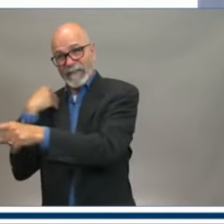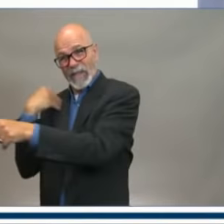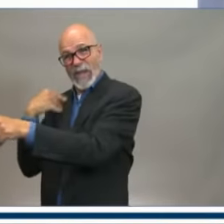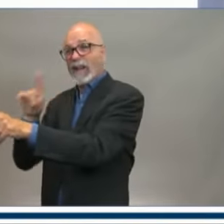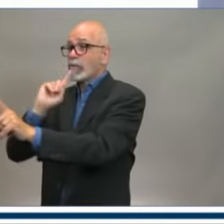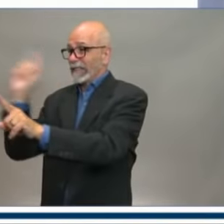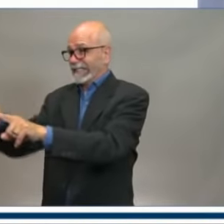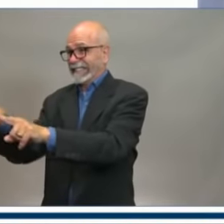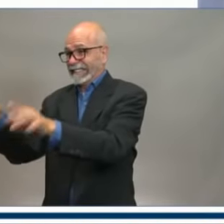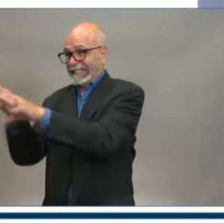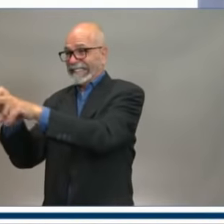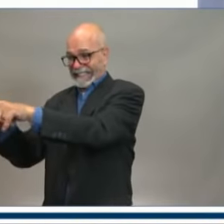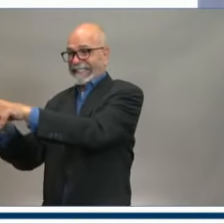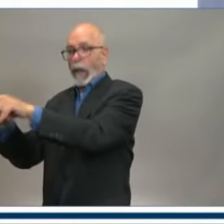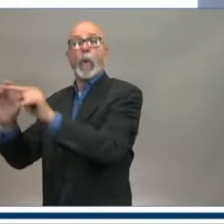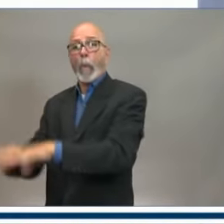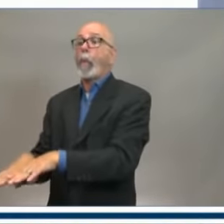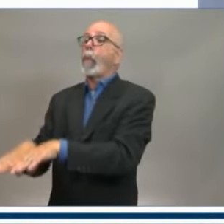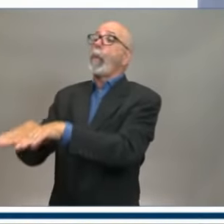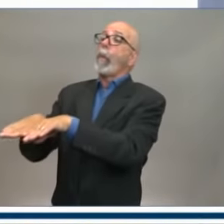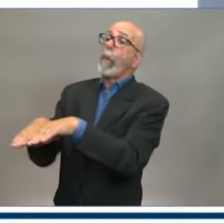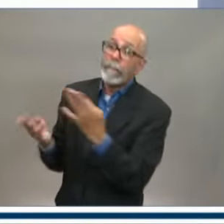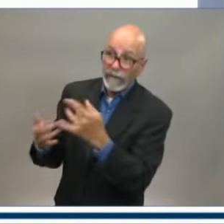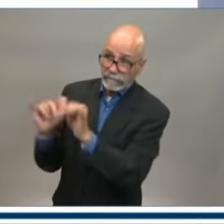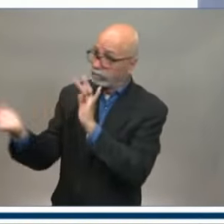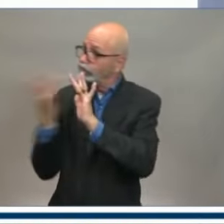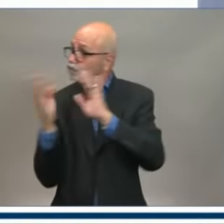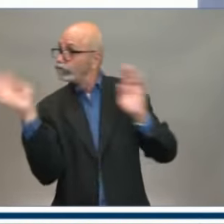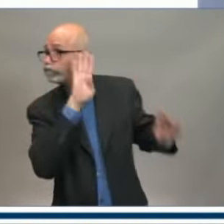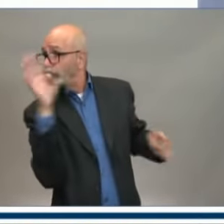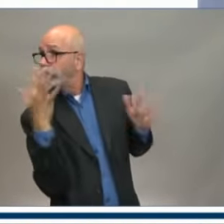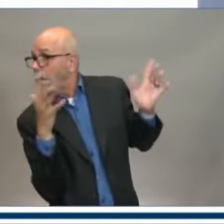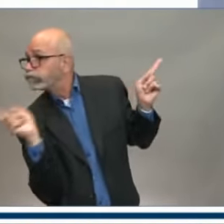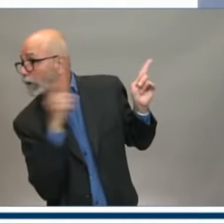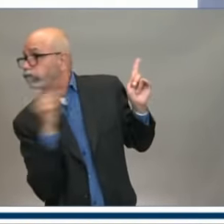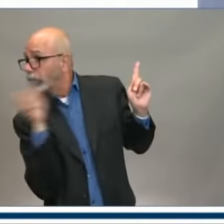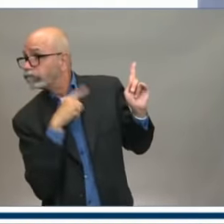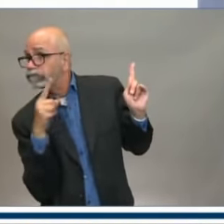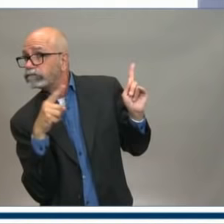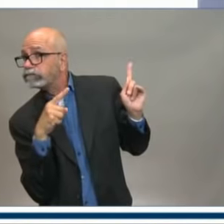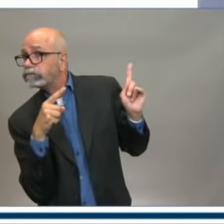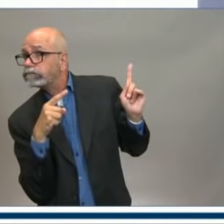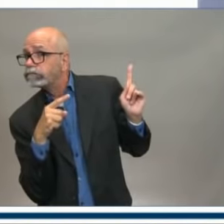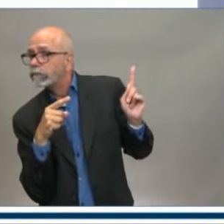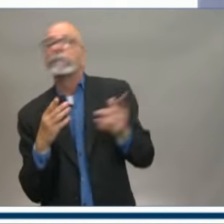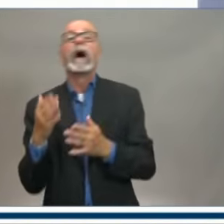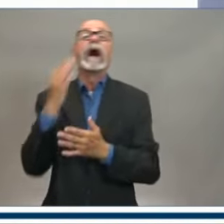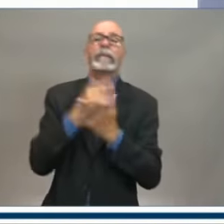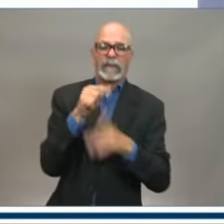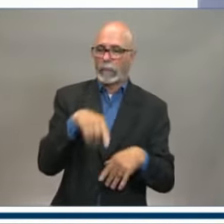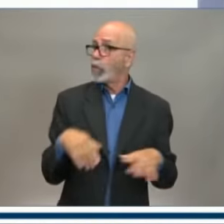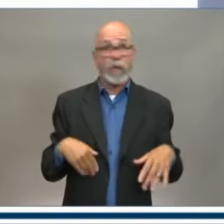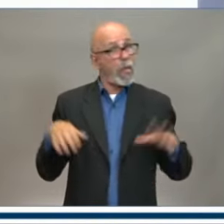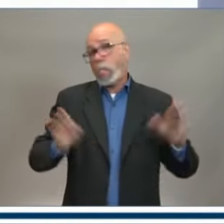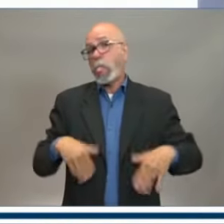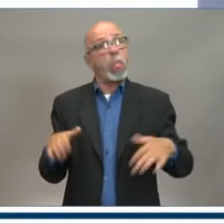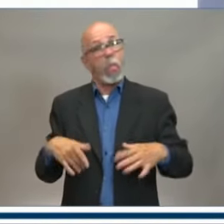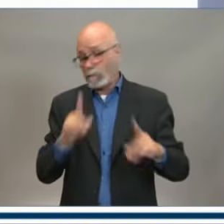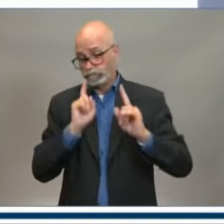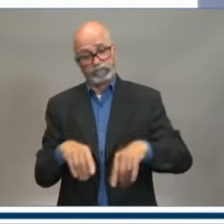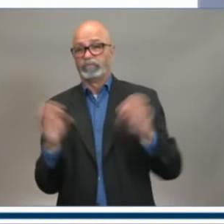your associations. If you weren't forced to close by Dr. Strang's order but did anyway, the information for you is on our